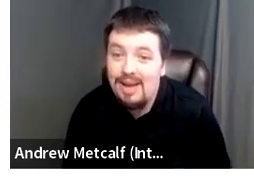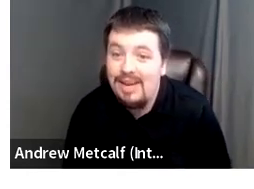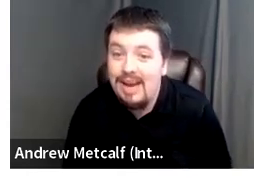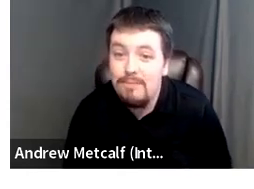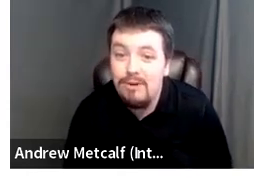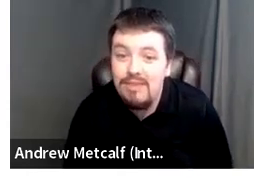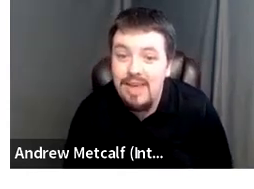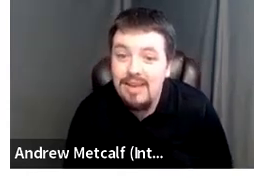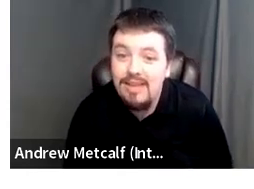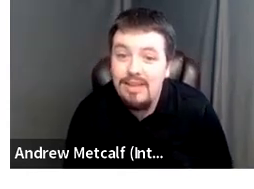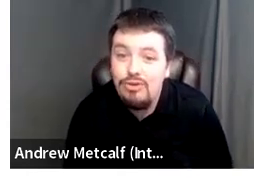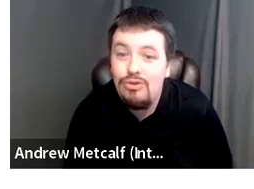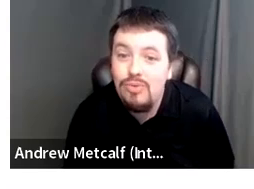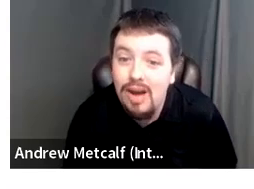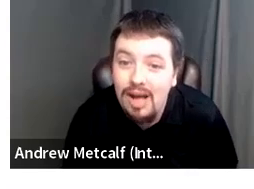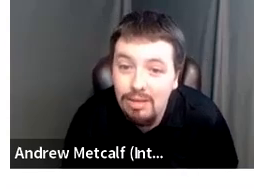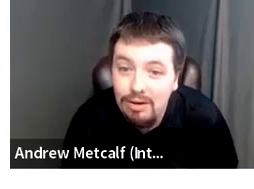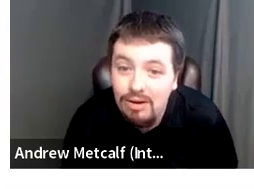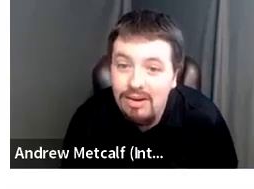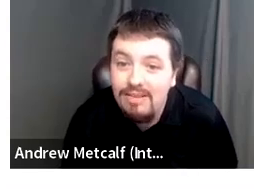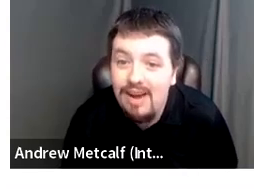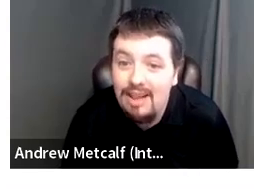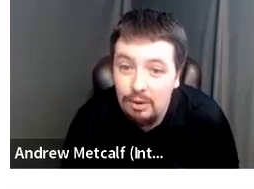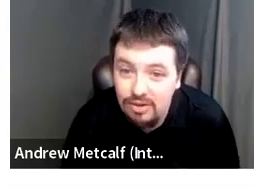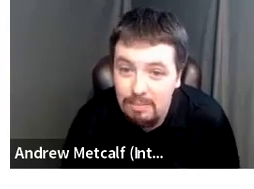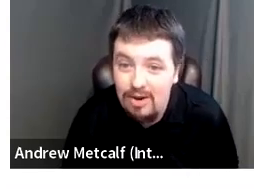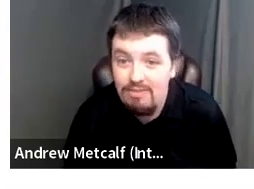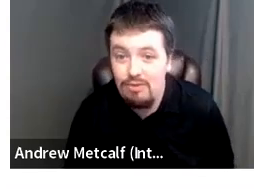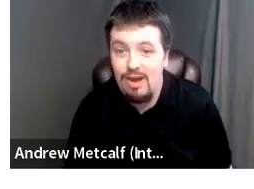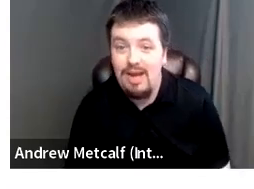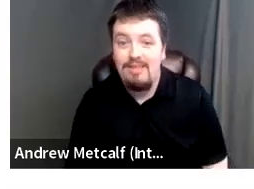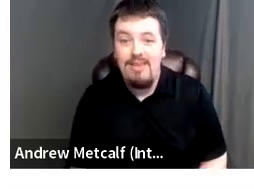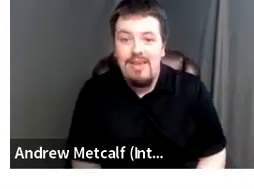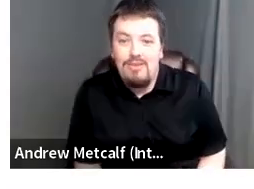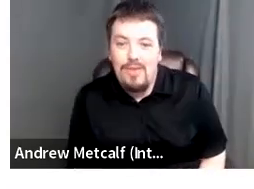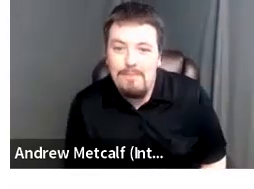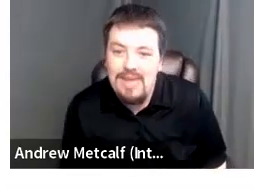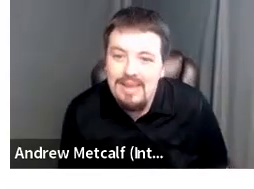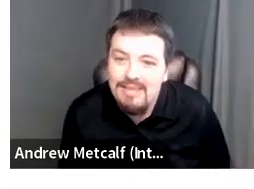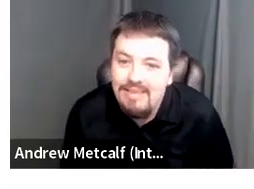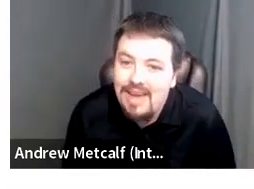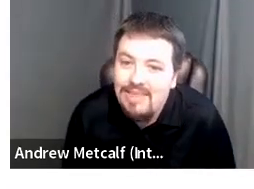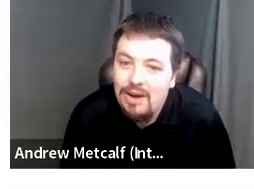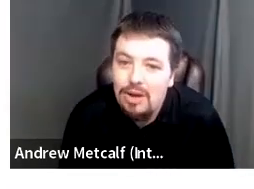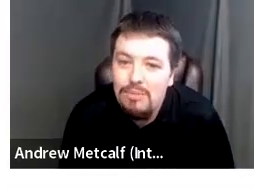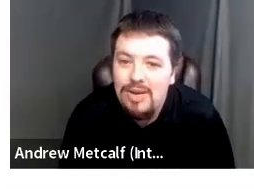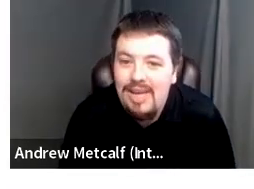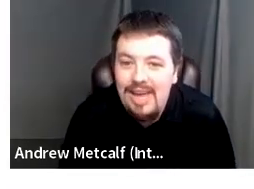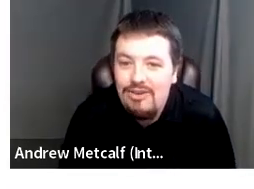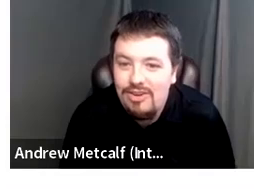probably about 90% do not learn sign language. The parents do not. So that means that